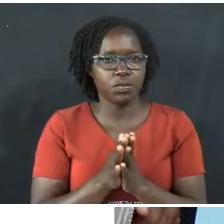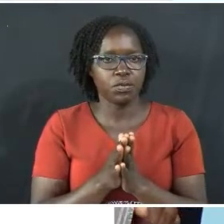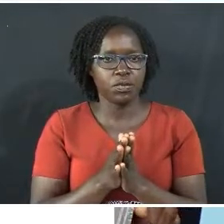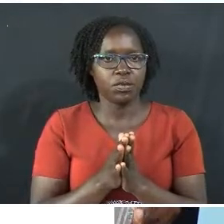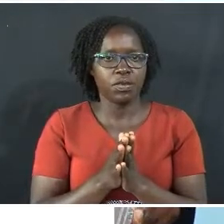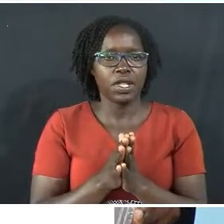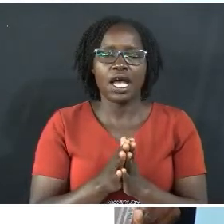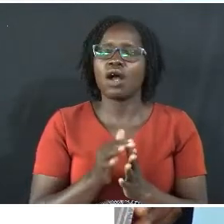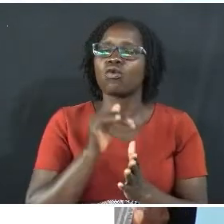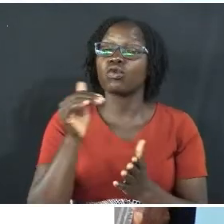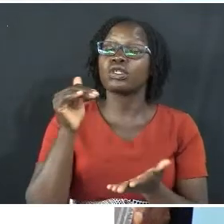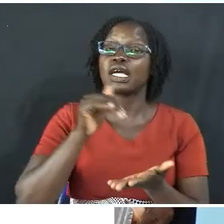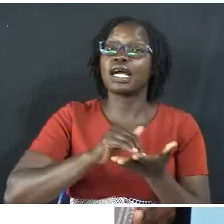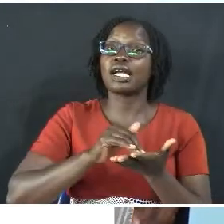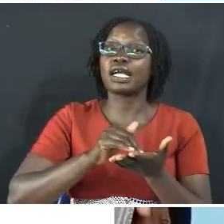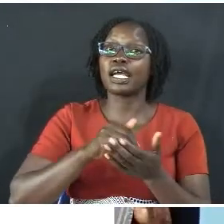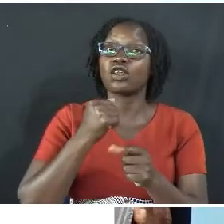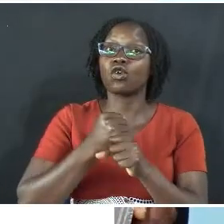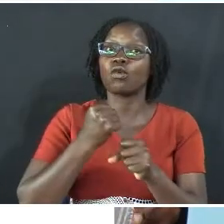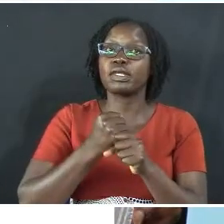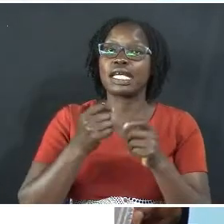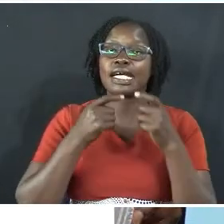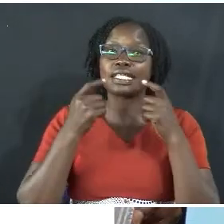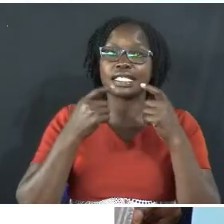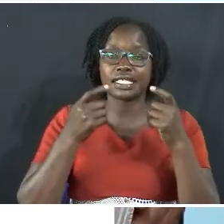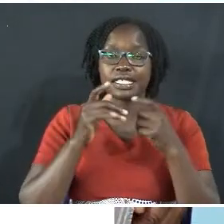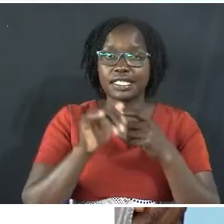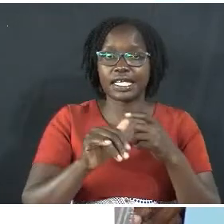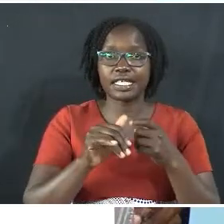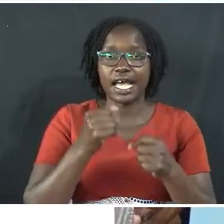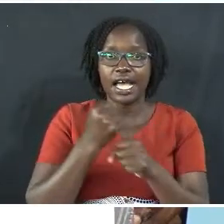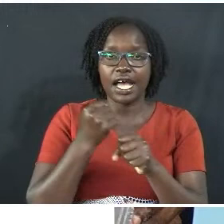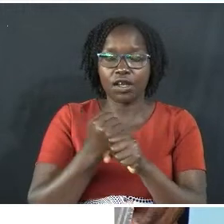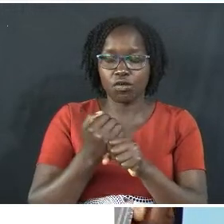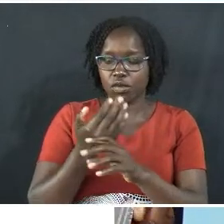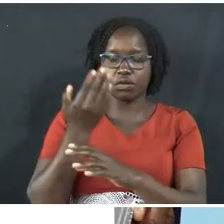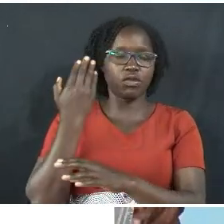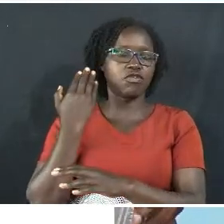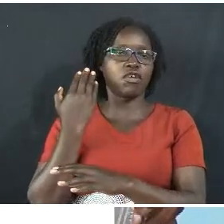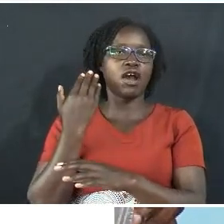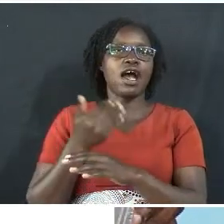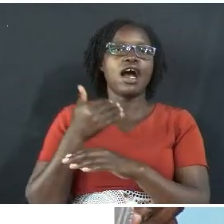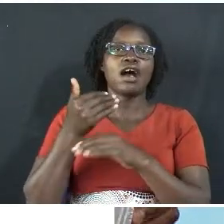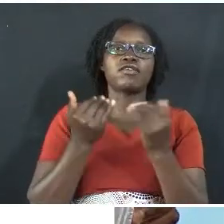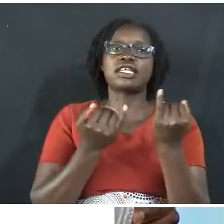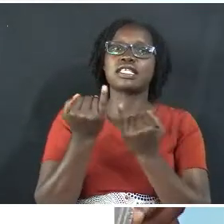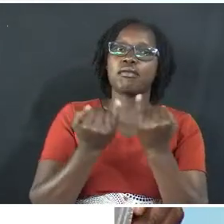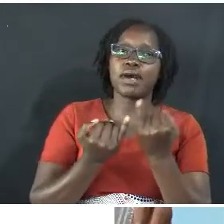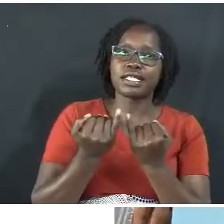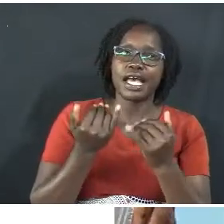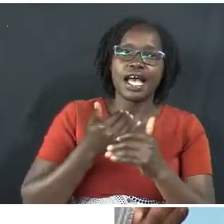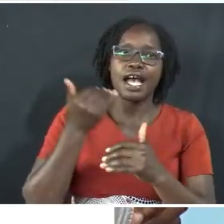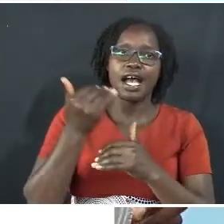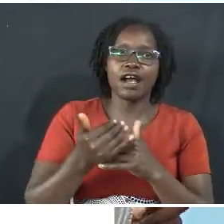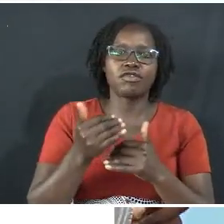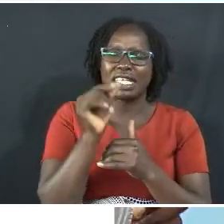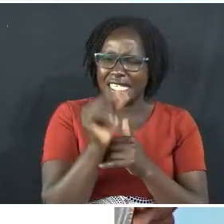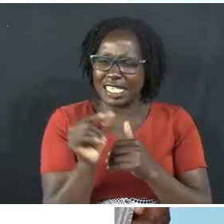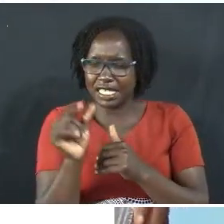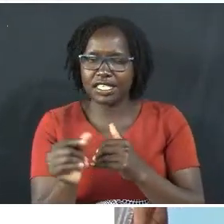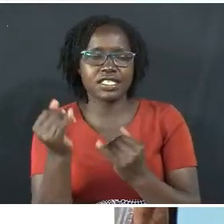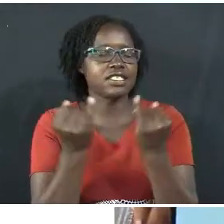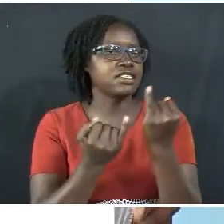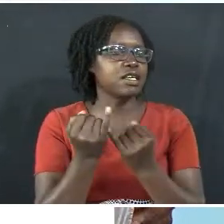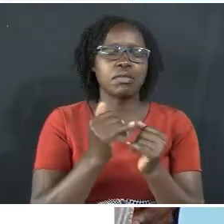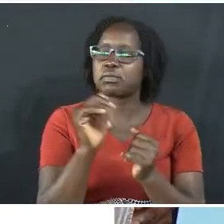I will no longer commit the sins that I commit after Sabbath, after each Sabbath.